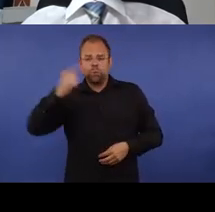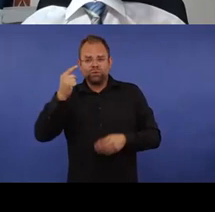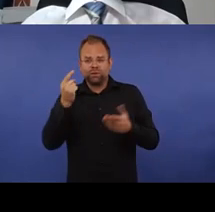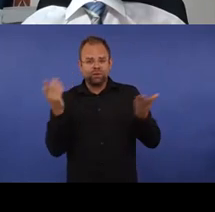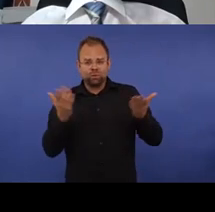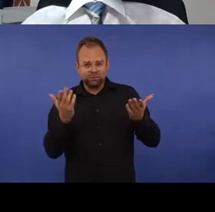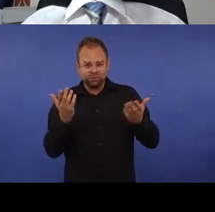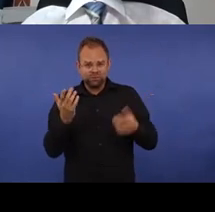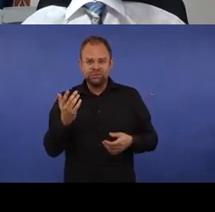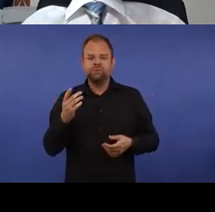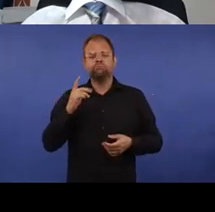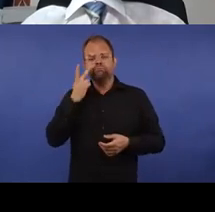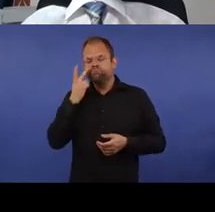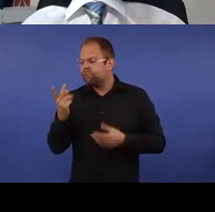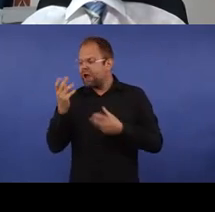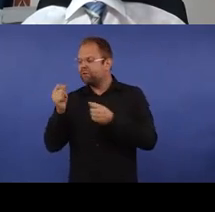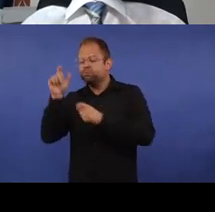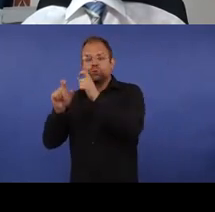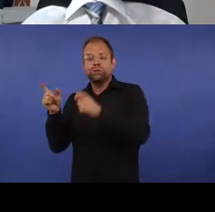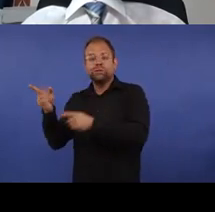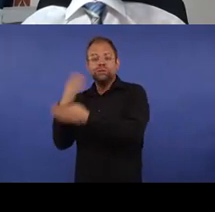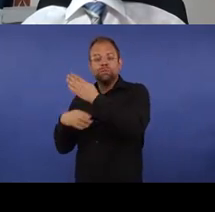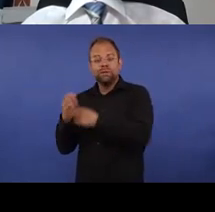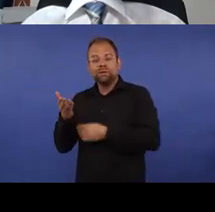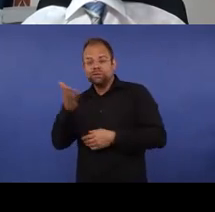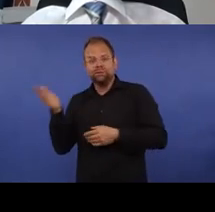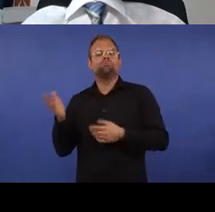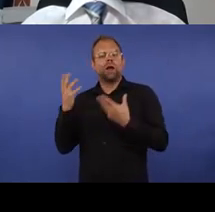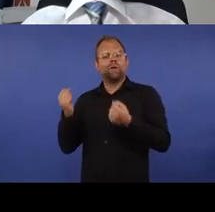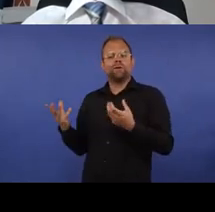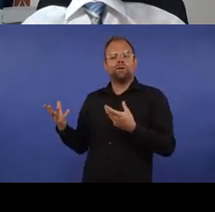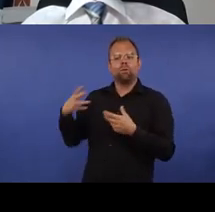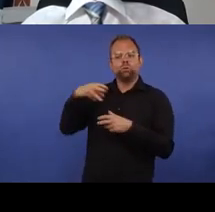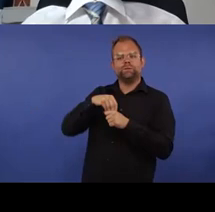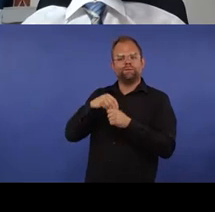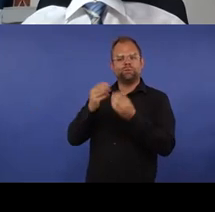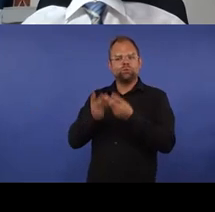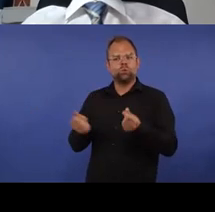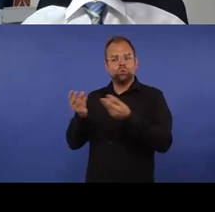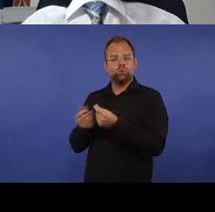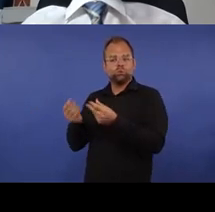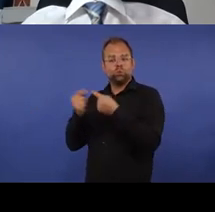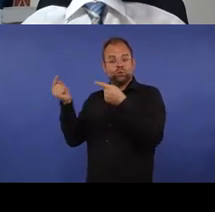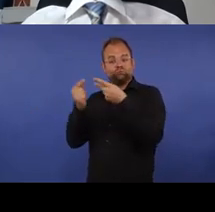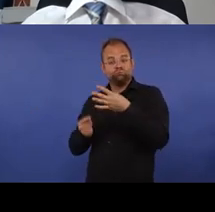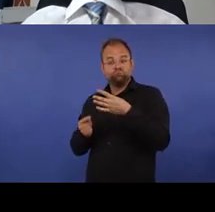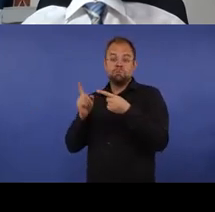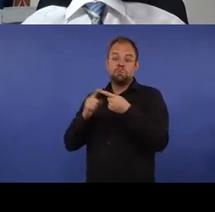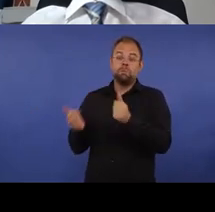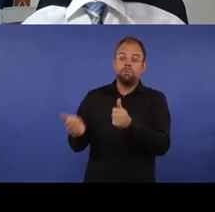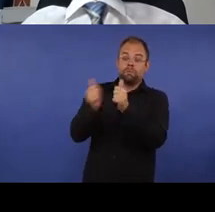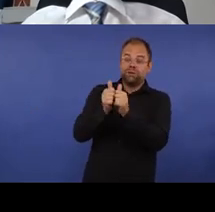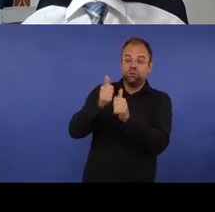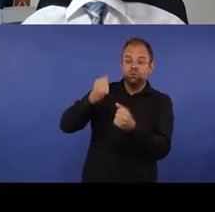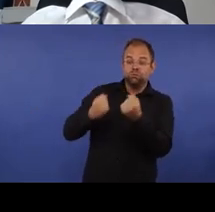so they can live their lives as they wish and not find themselves